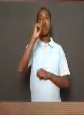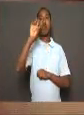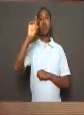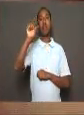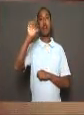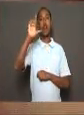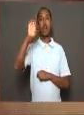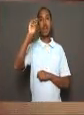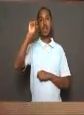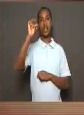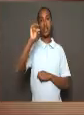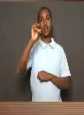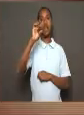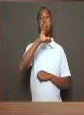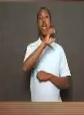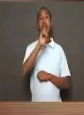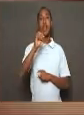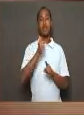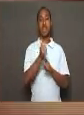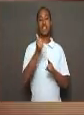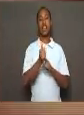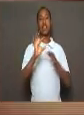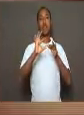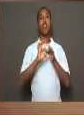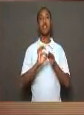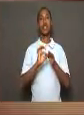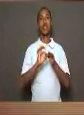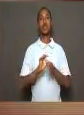covalent, and metallic bonds.